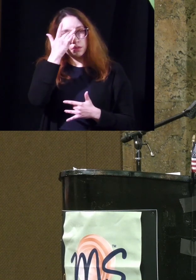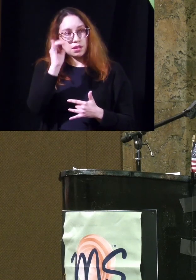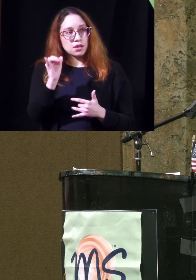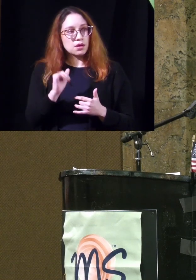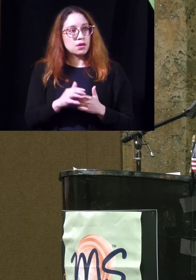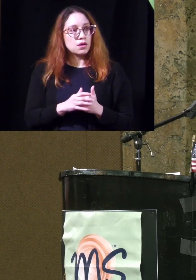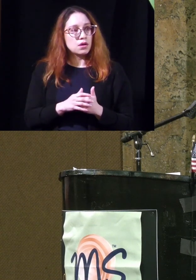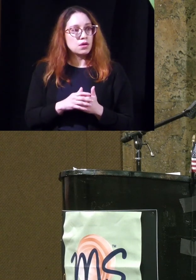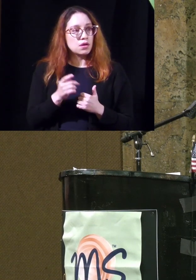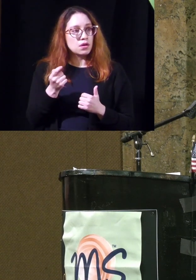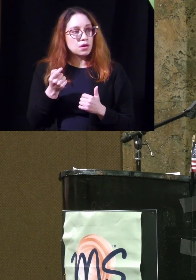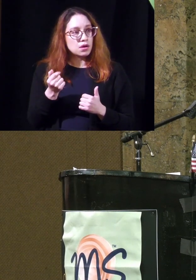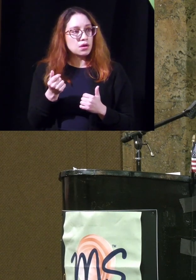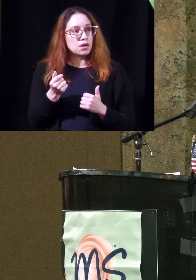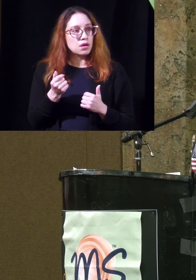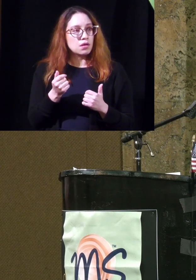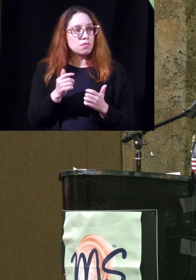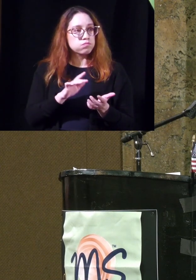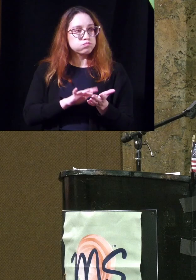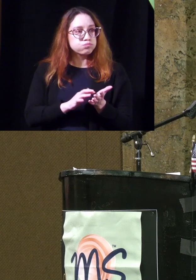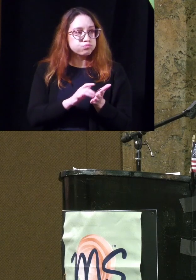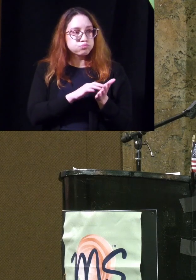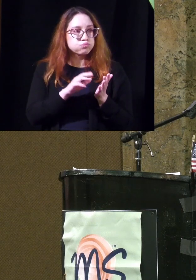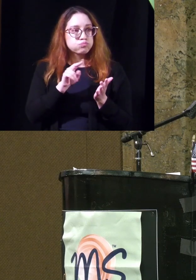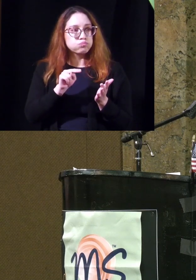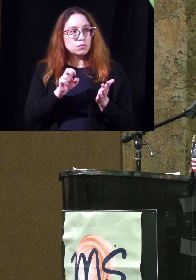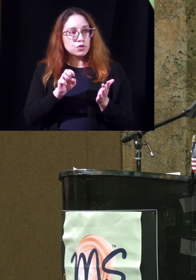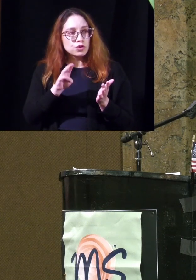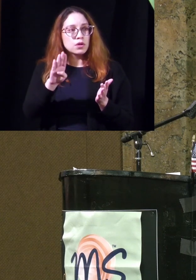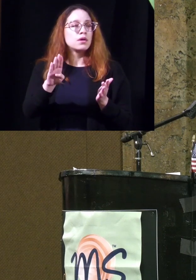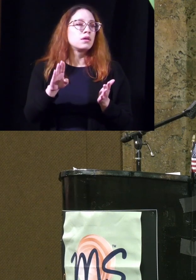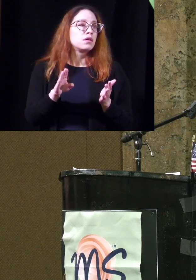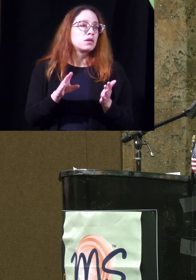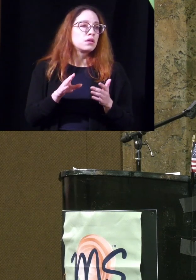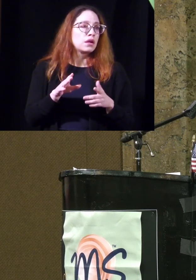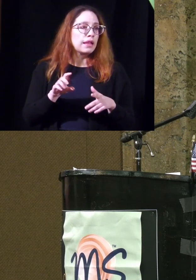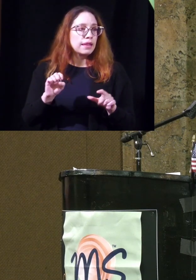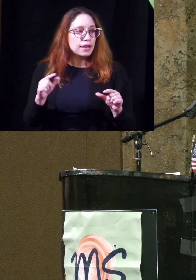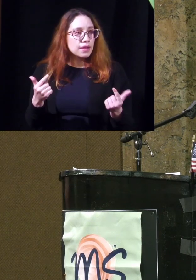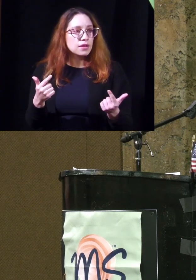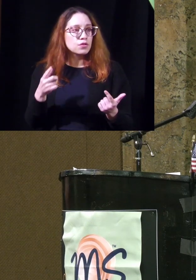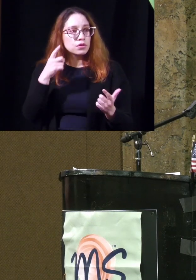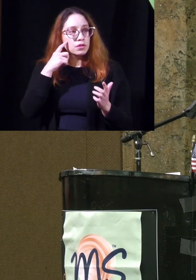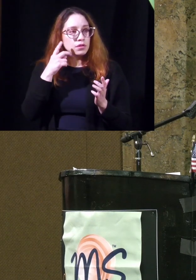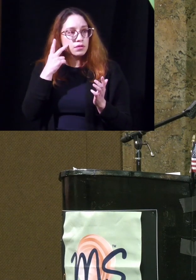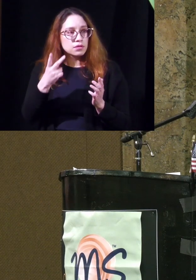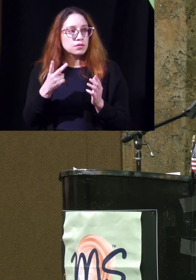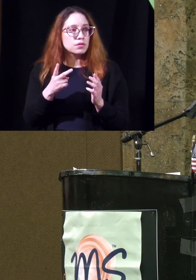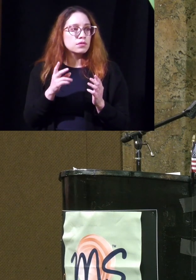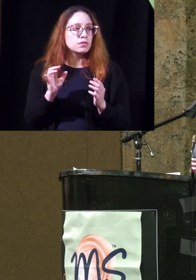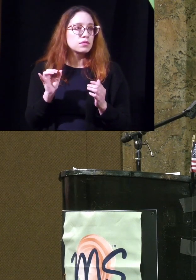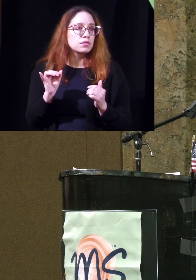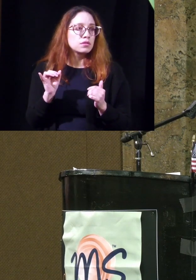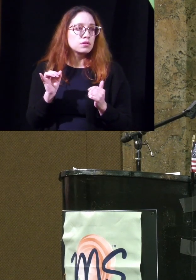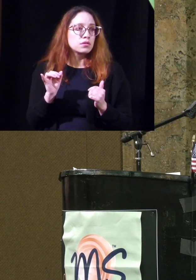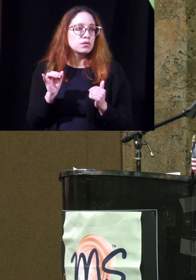a little bit of more numbness or tingling on your legs that you see that